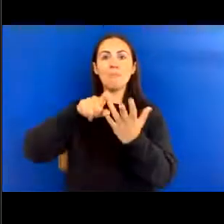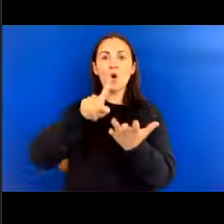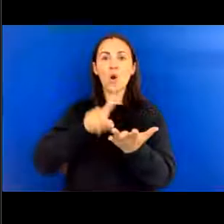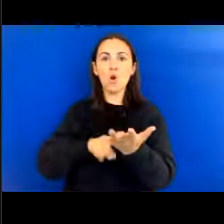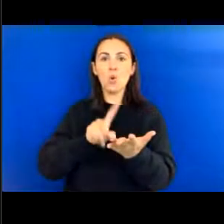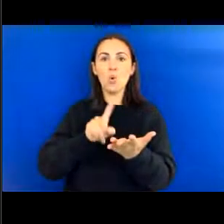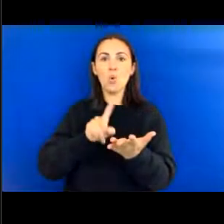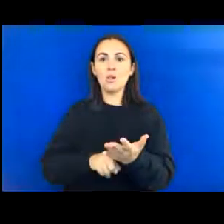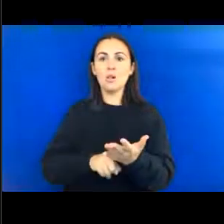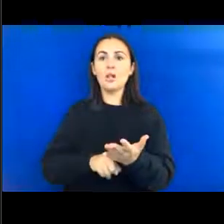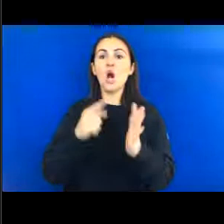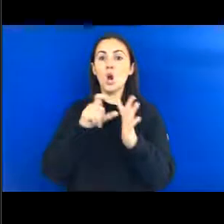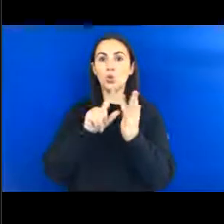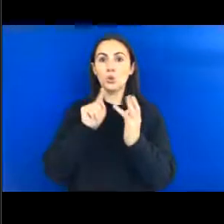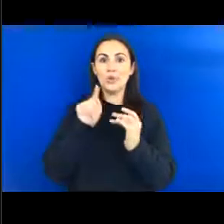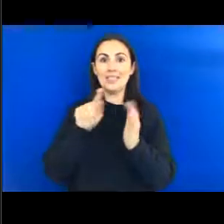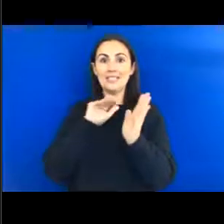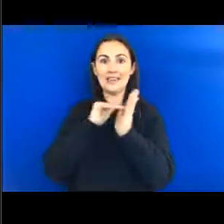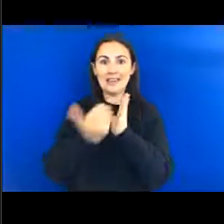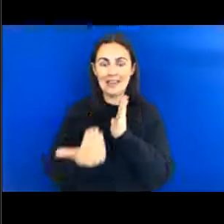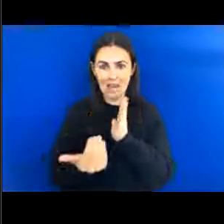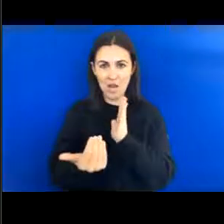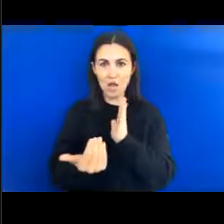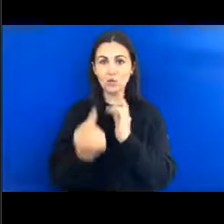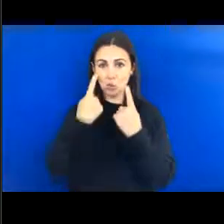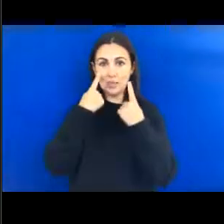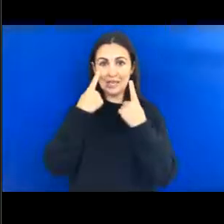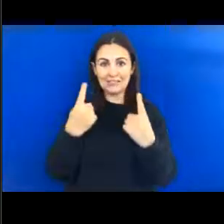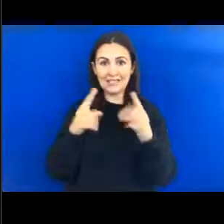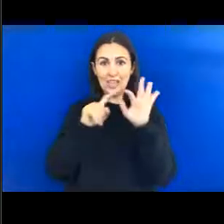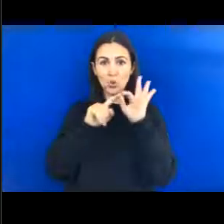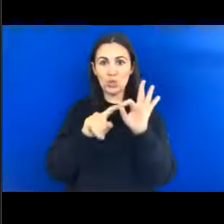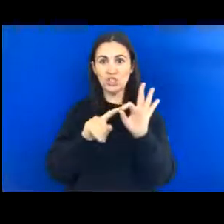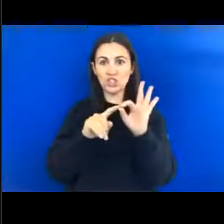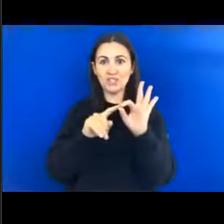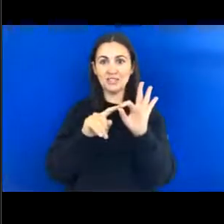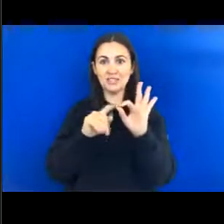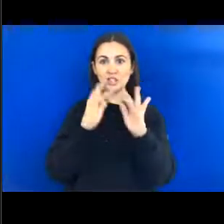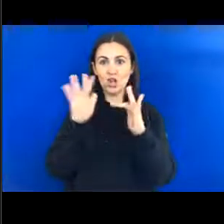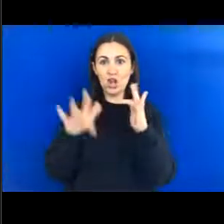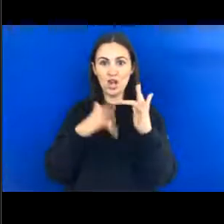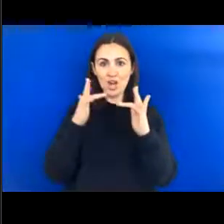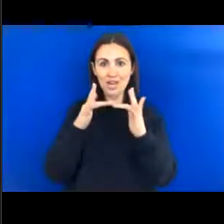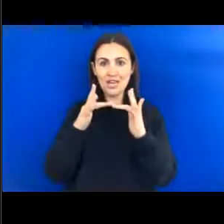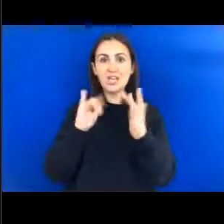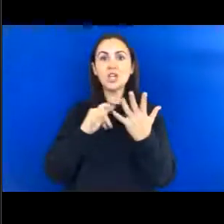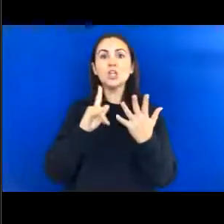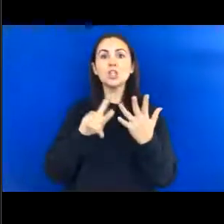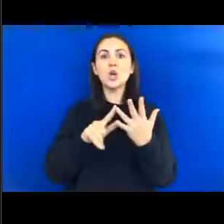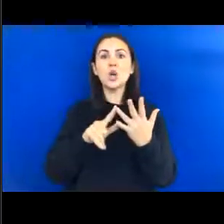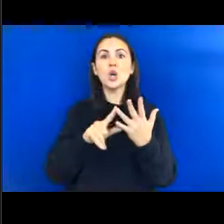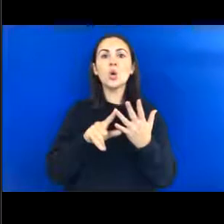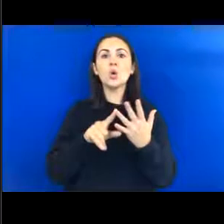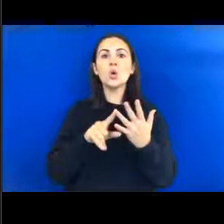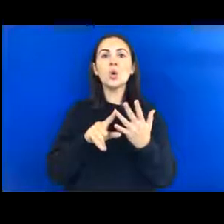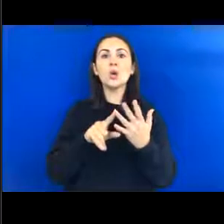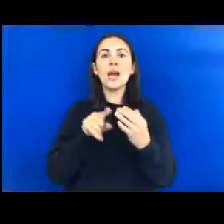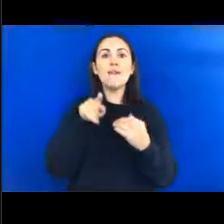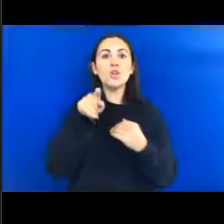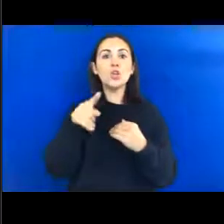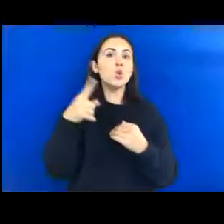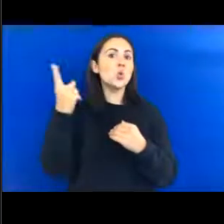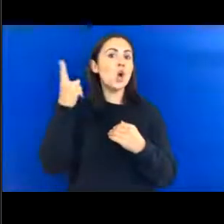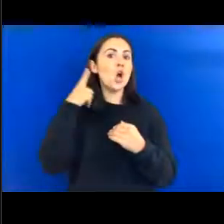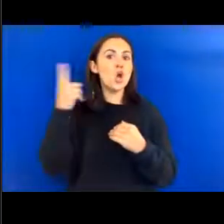now so people can see that on their screen. So we want to know if you've heard before